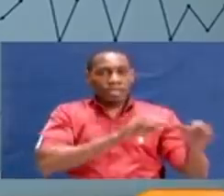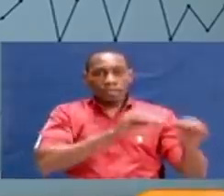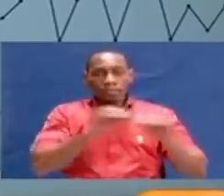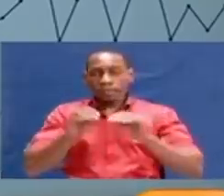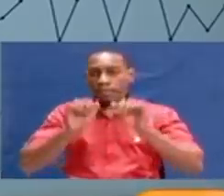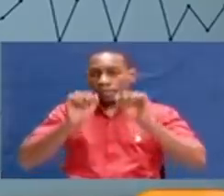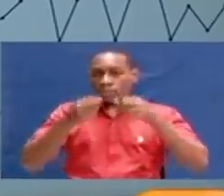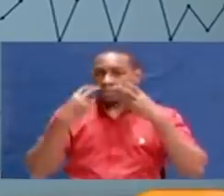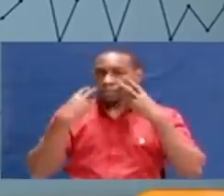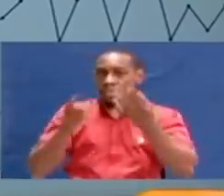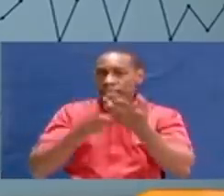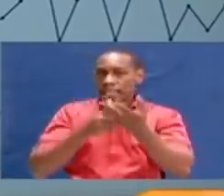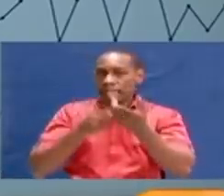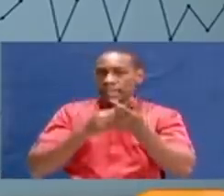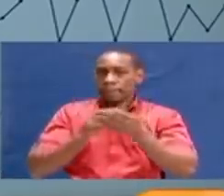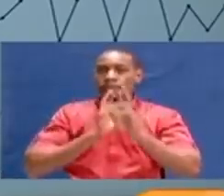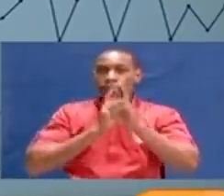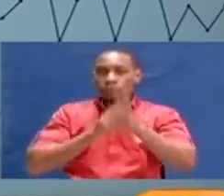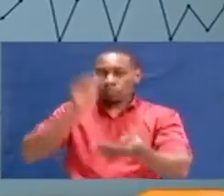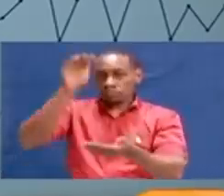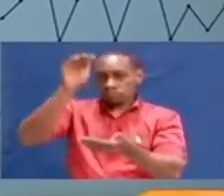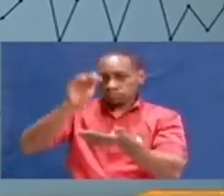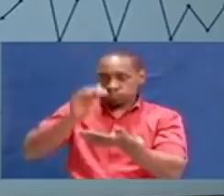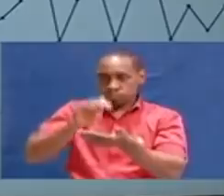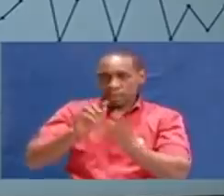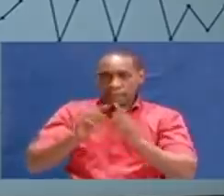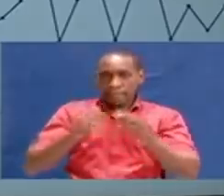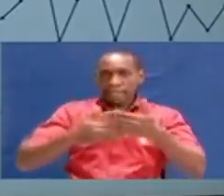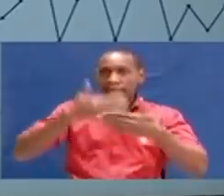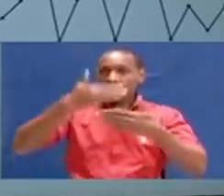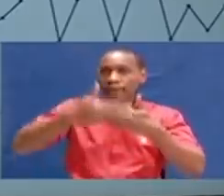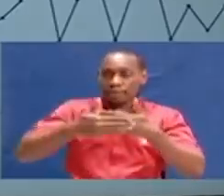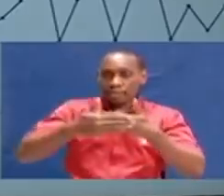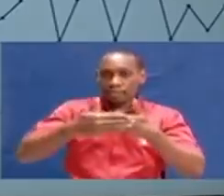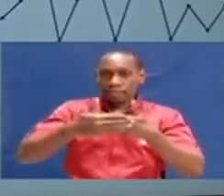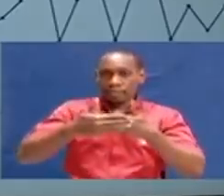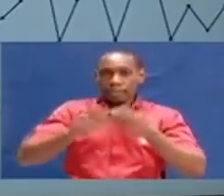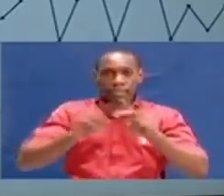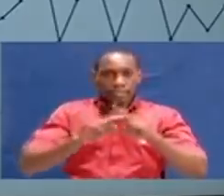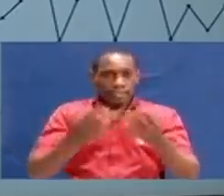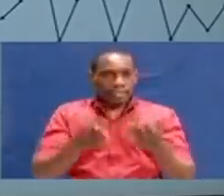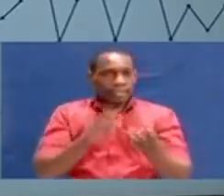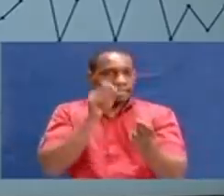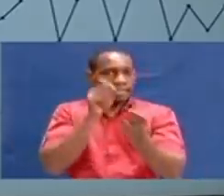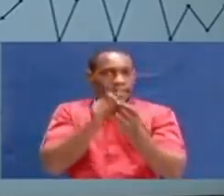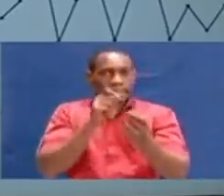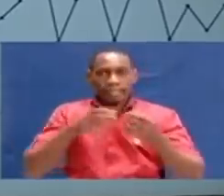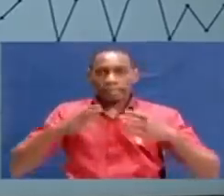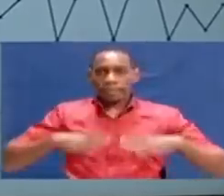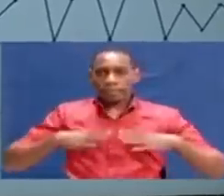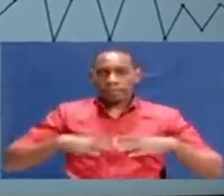the figures begin to go down. But after that, then we started now testing the people in